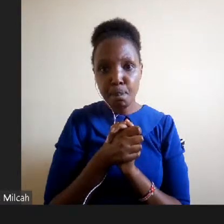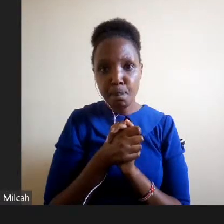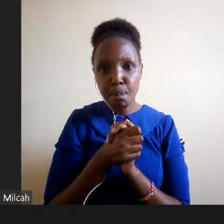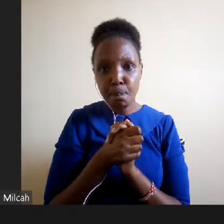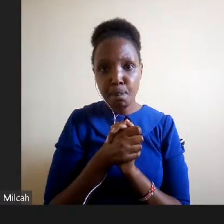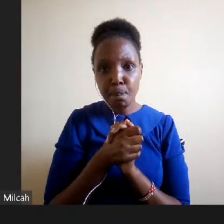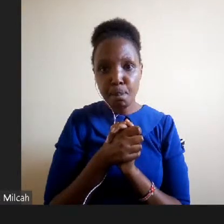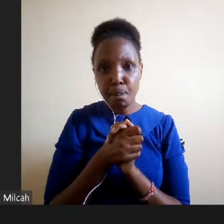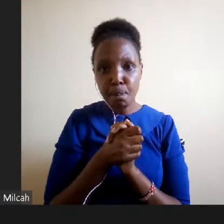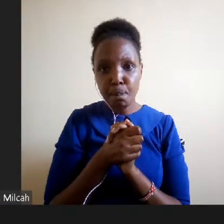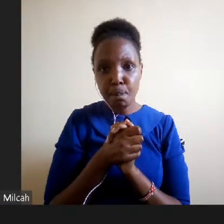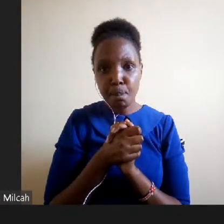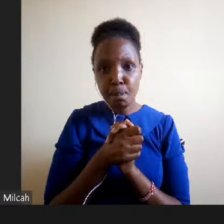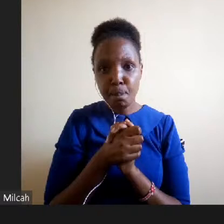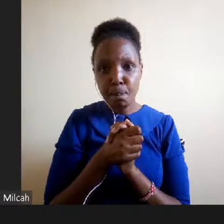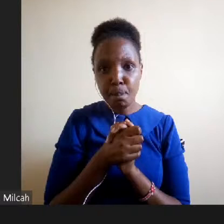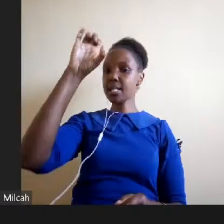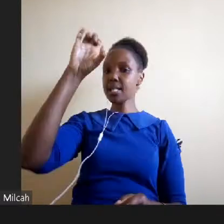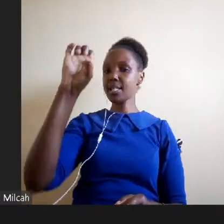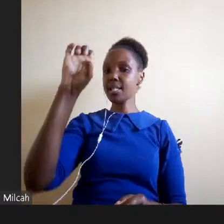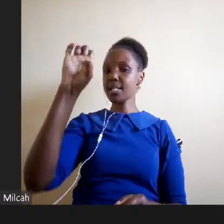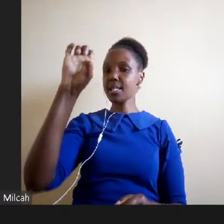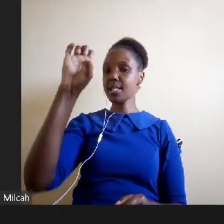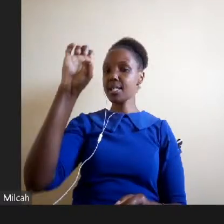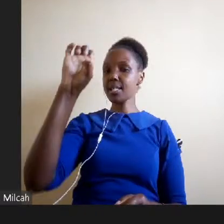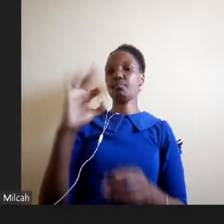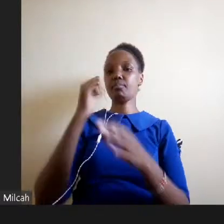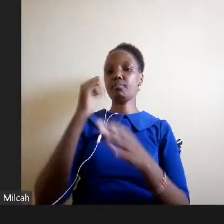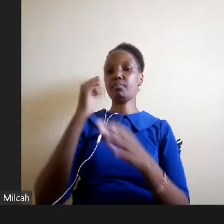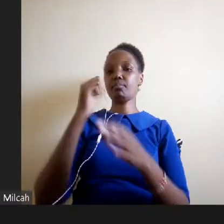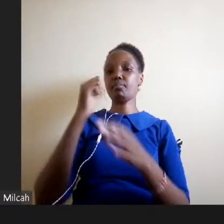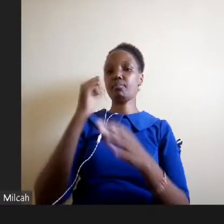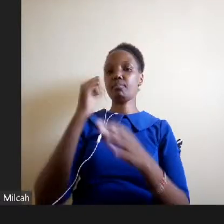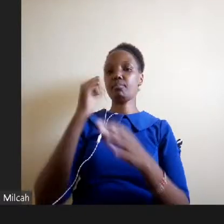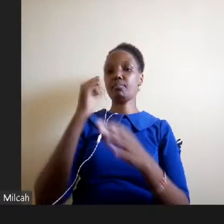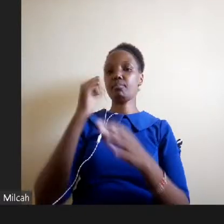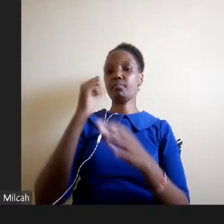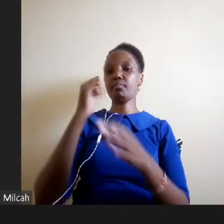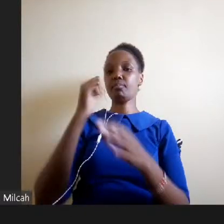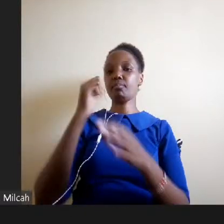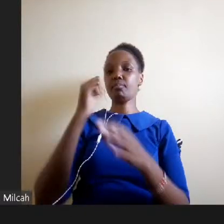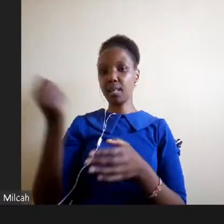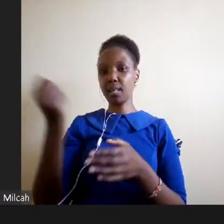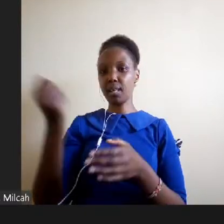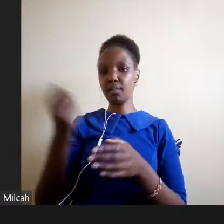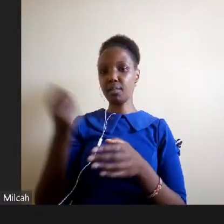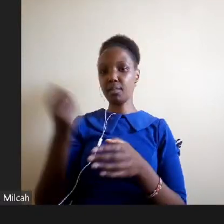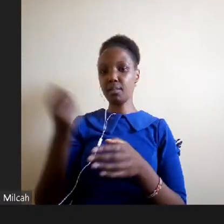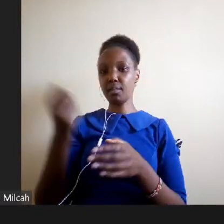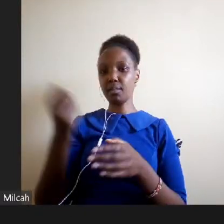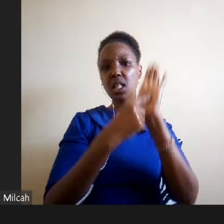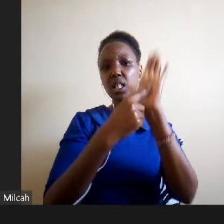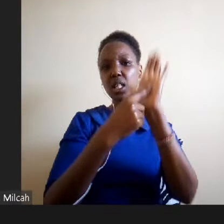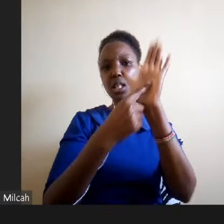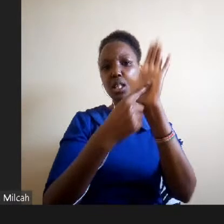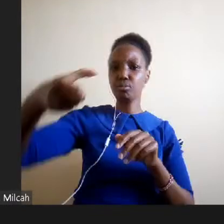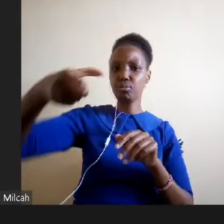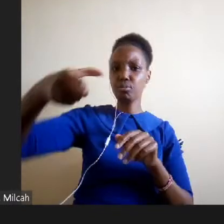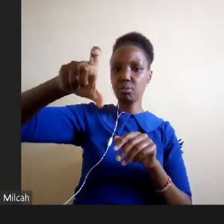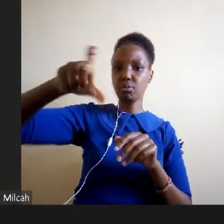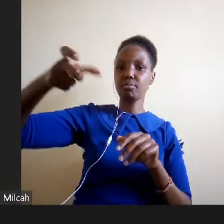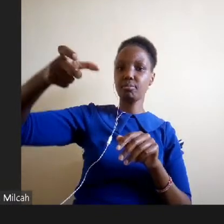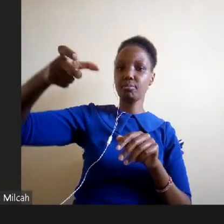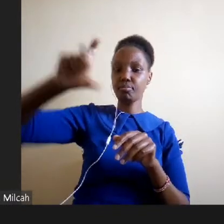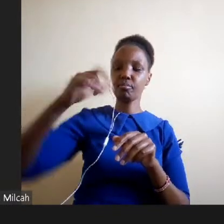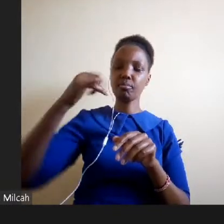one that we were showing some statistics from the previous webinar, and it has shown actually the increased use of mobile